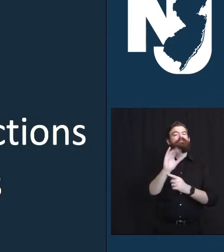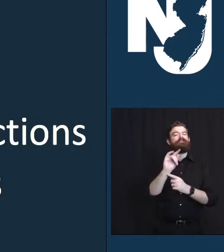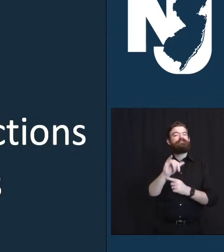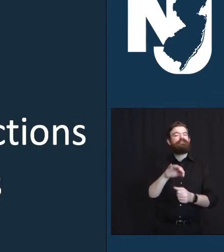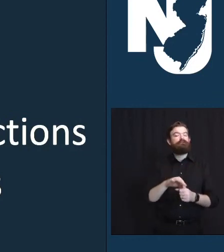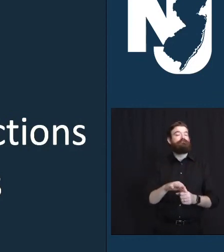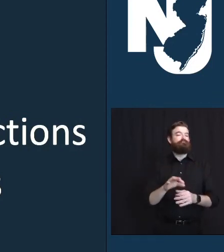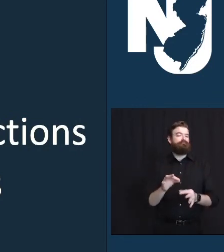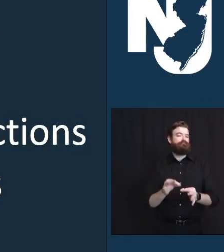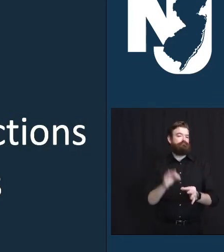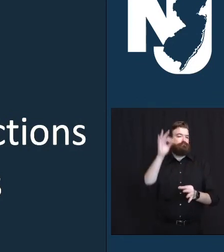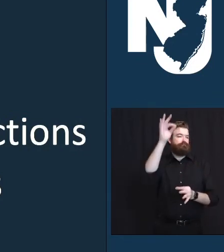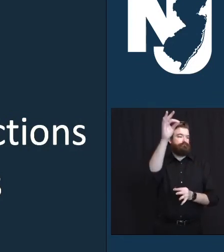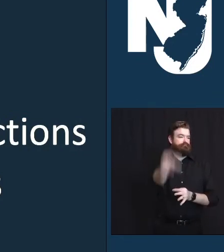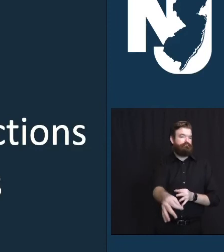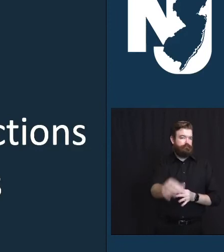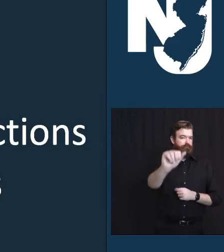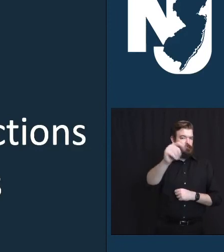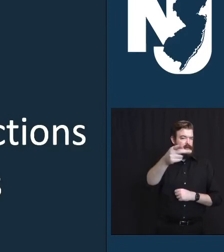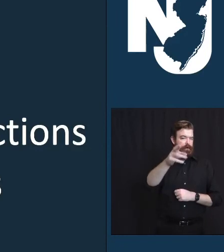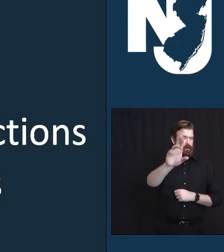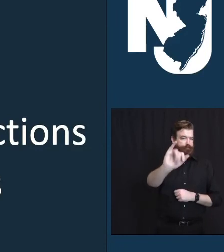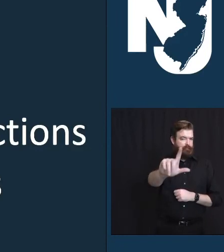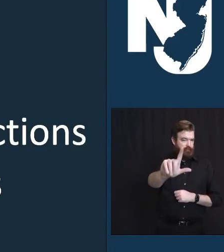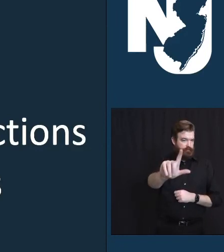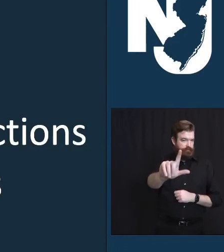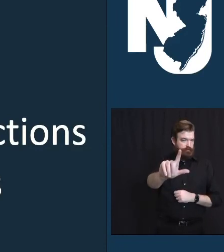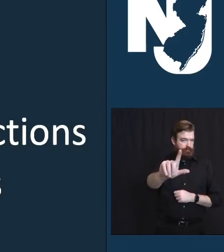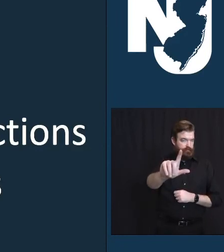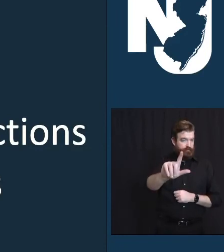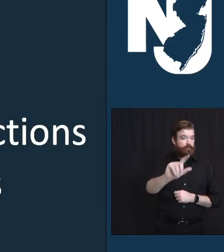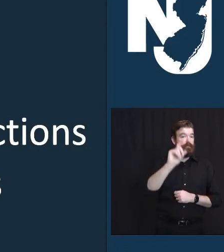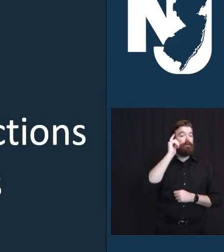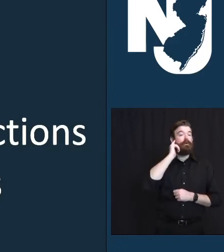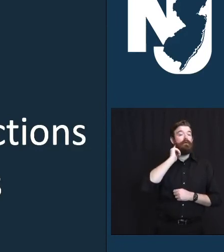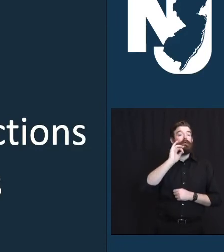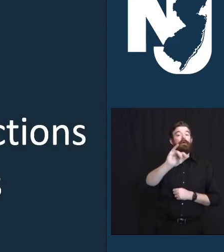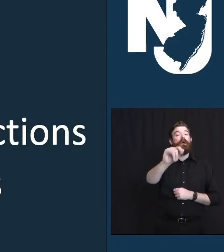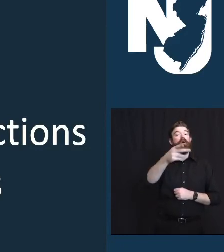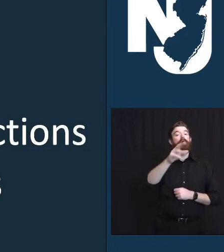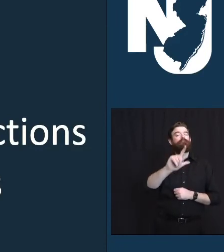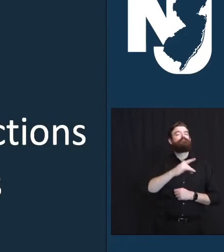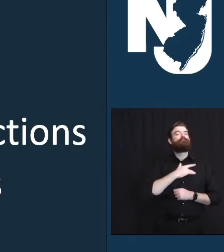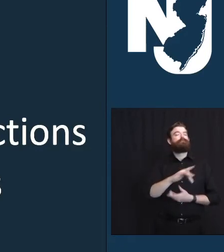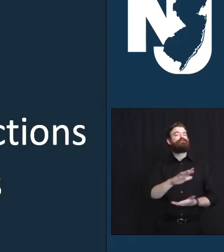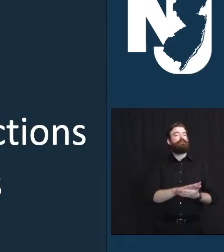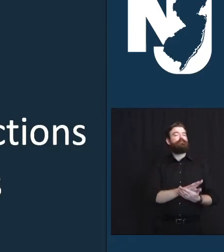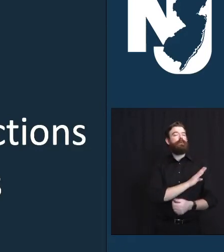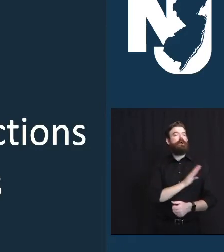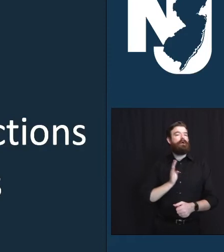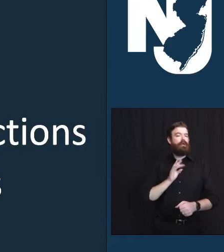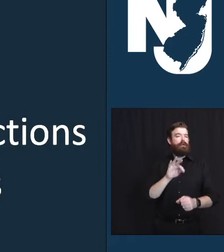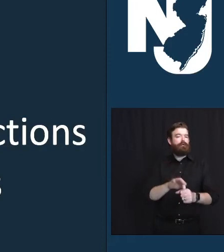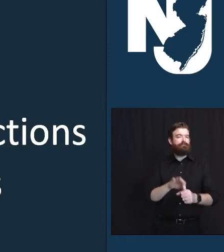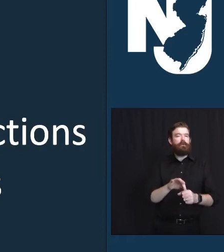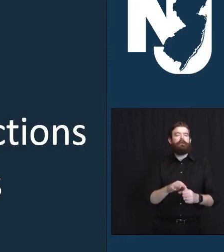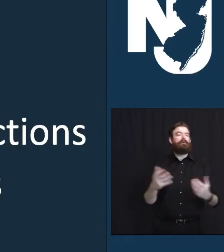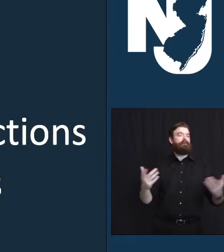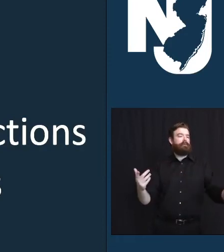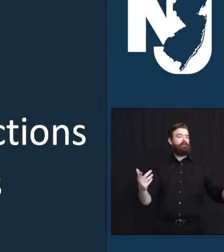with the regular April school board elections for those districts which still hold them. We are doing this because moving these elections to a single